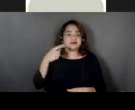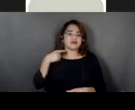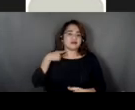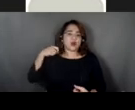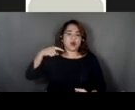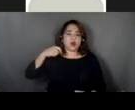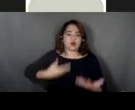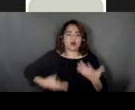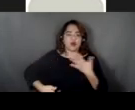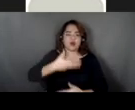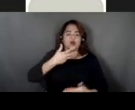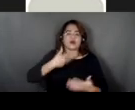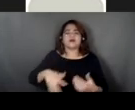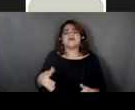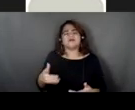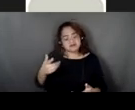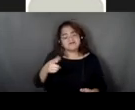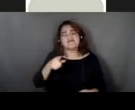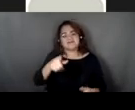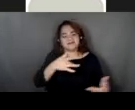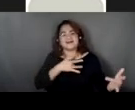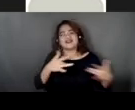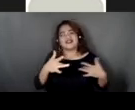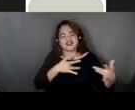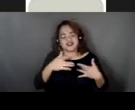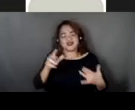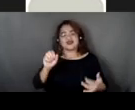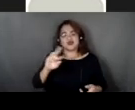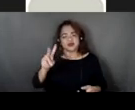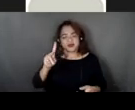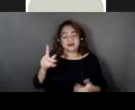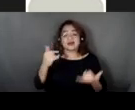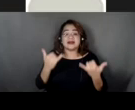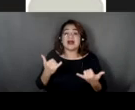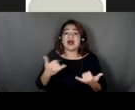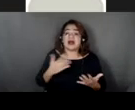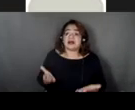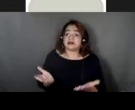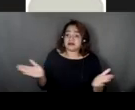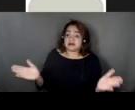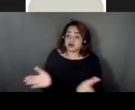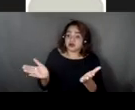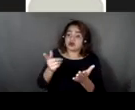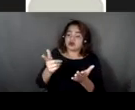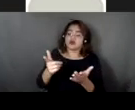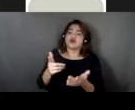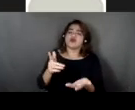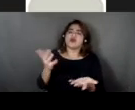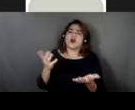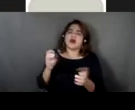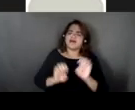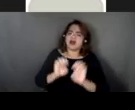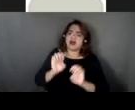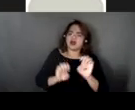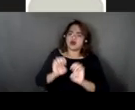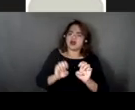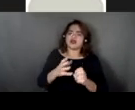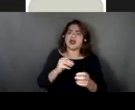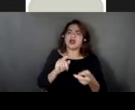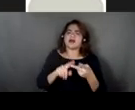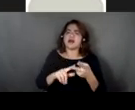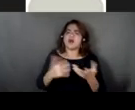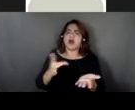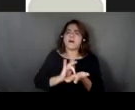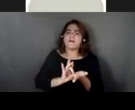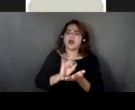child evaluated so you understand where are they at right now and what are even the medical options that would be available to them.